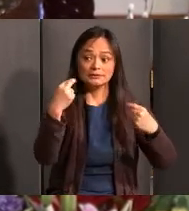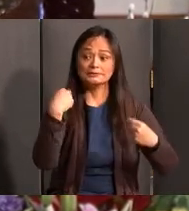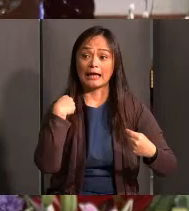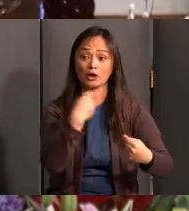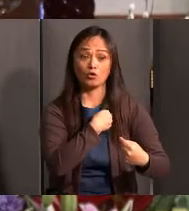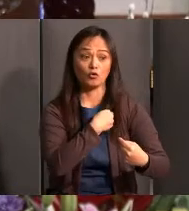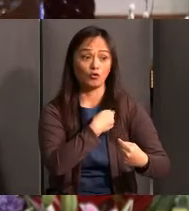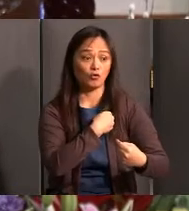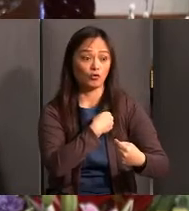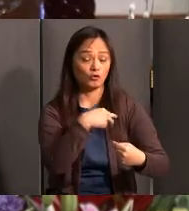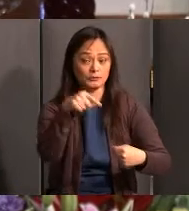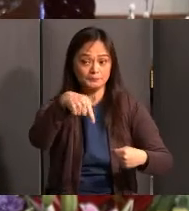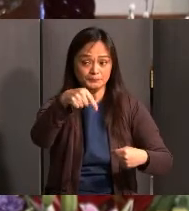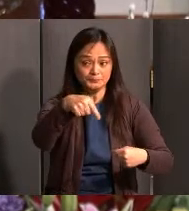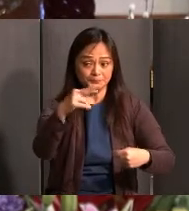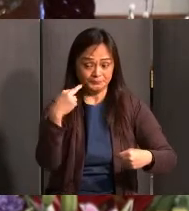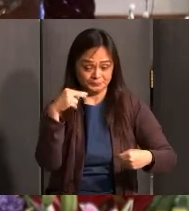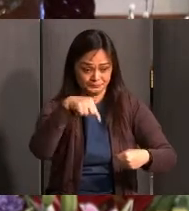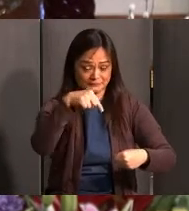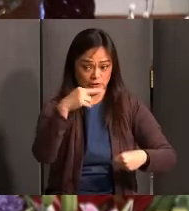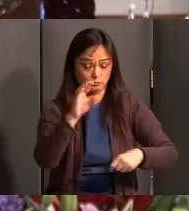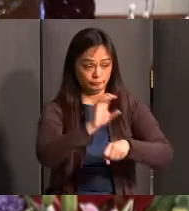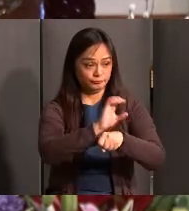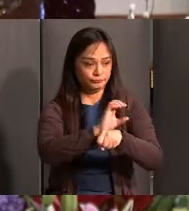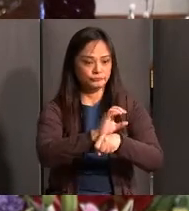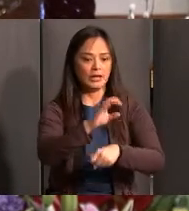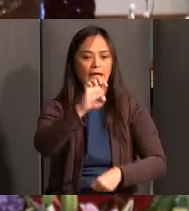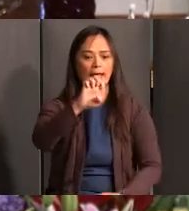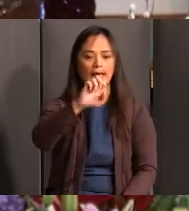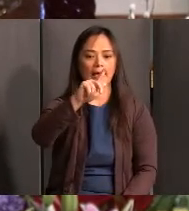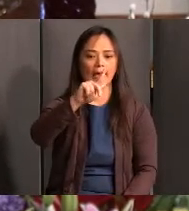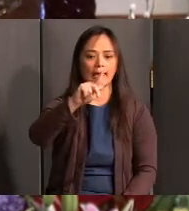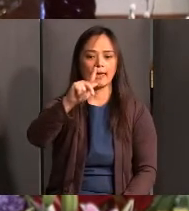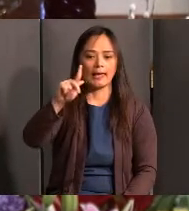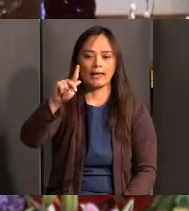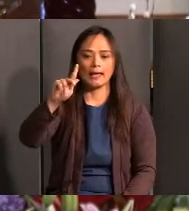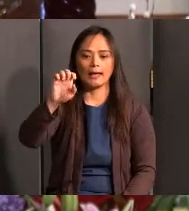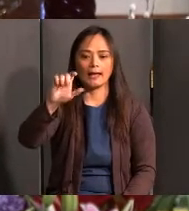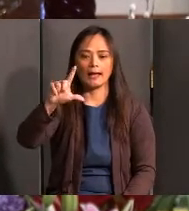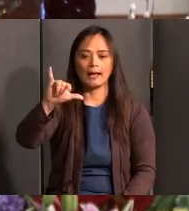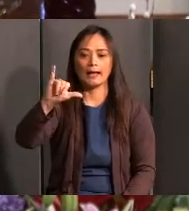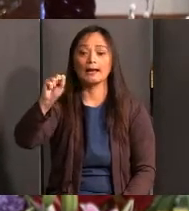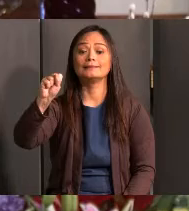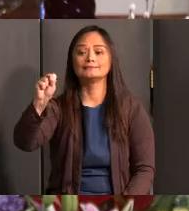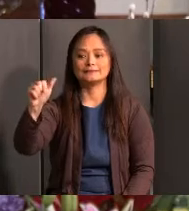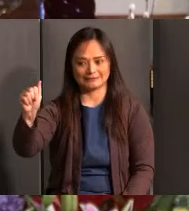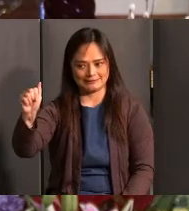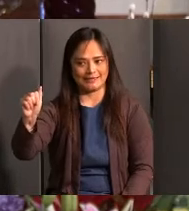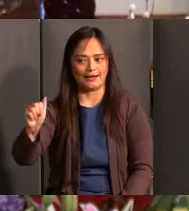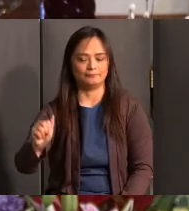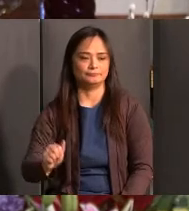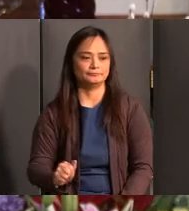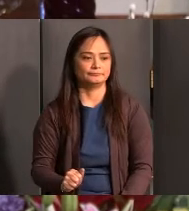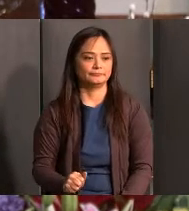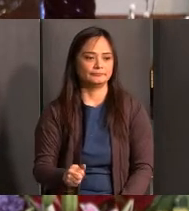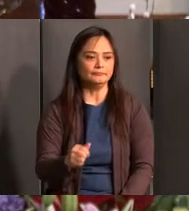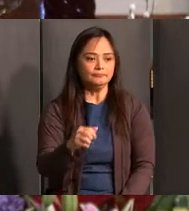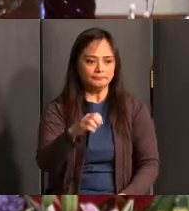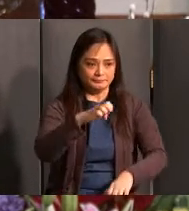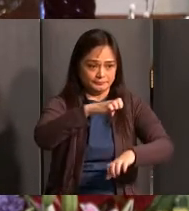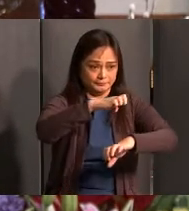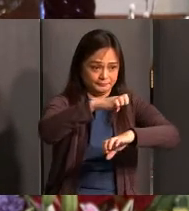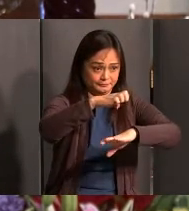you understand? Yun po ang gamit natin. Hindi po bagong term yung ecclesia. Yun talaga dapat ang paggamit niyan.